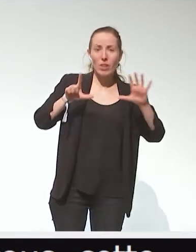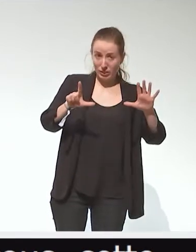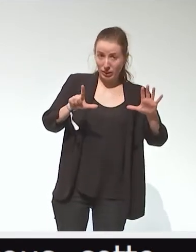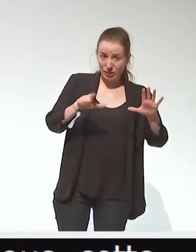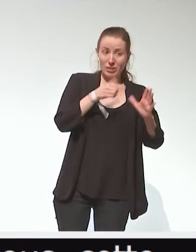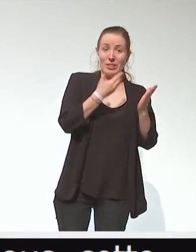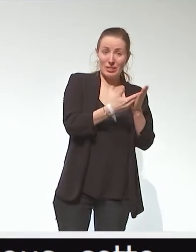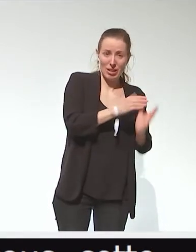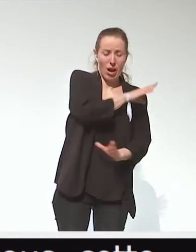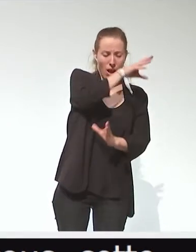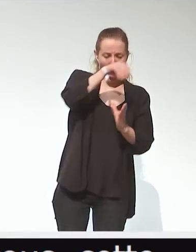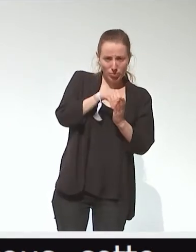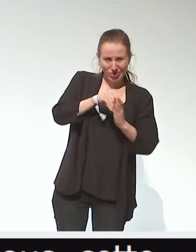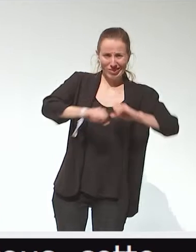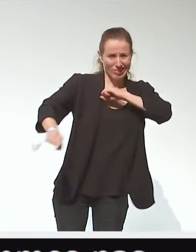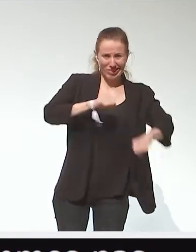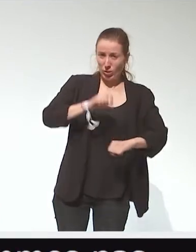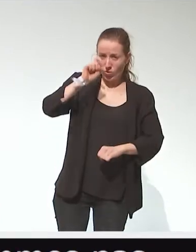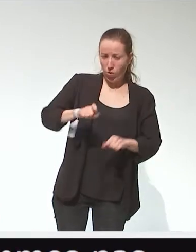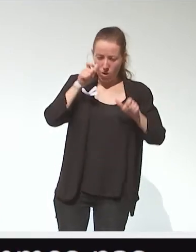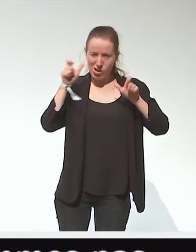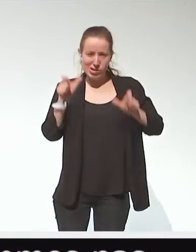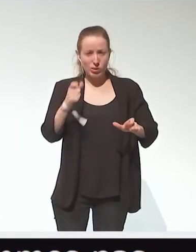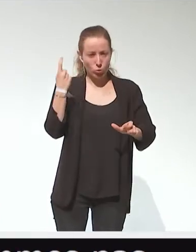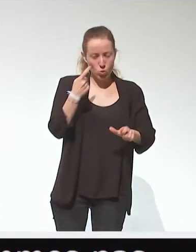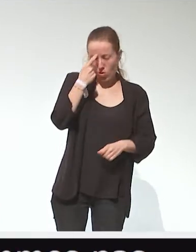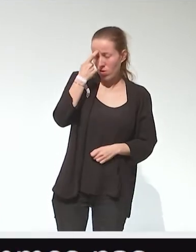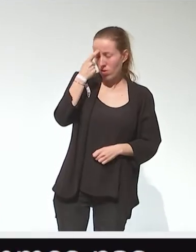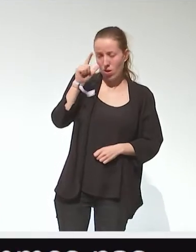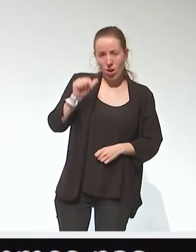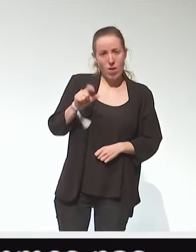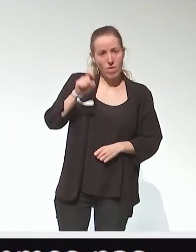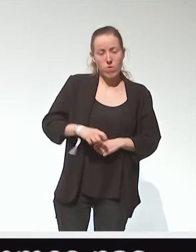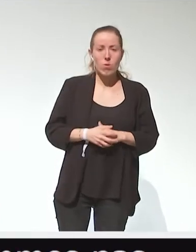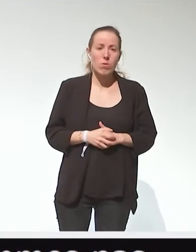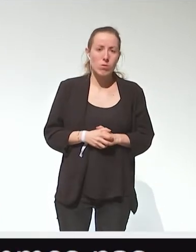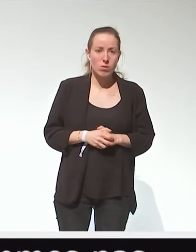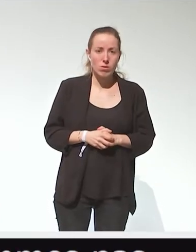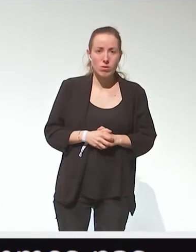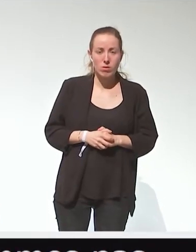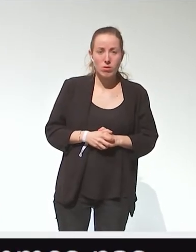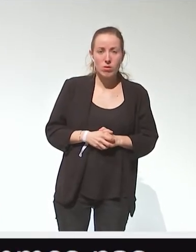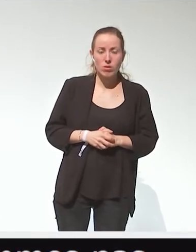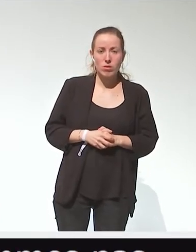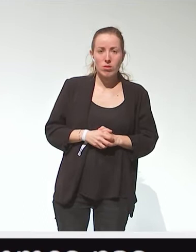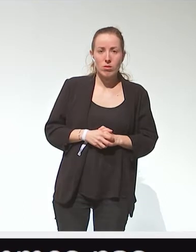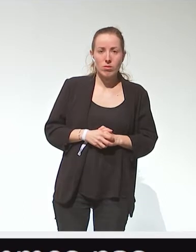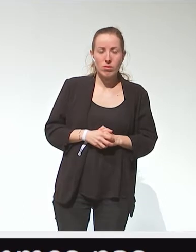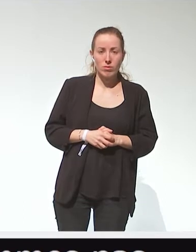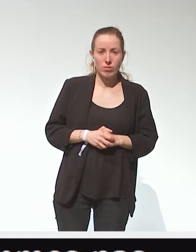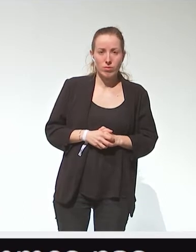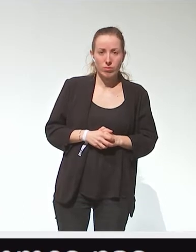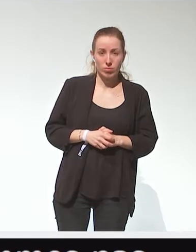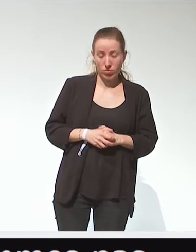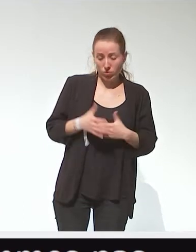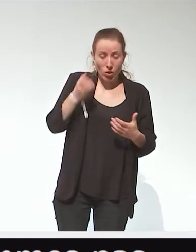employers, as trainers, as job coaches, of our day-to-day work. We mentioned a bit the employment gap for people with